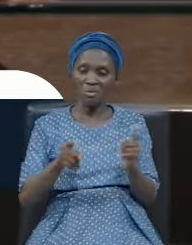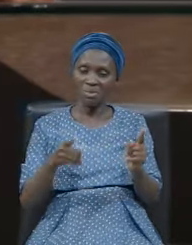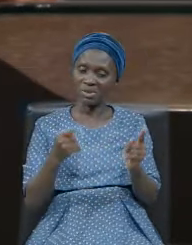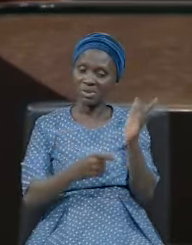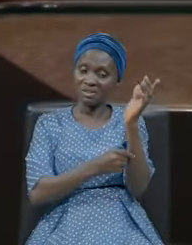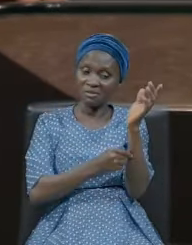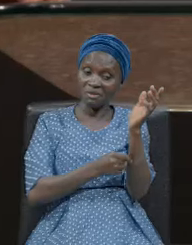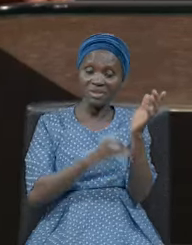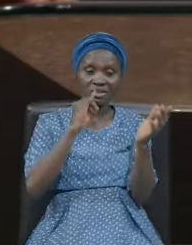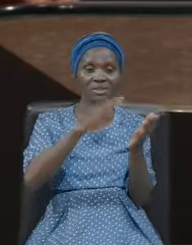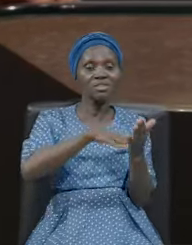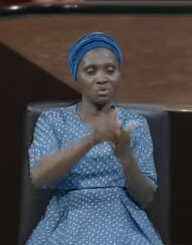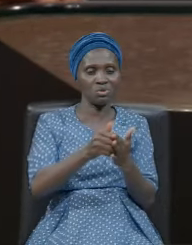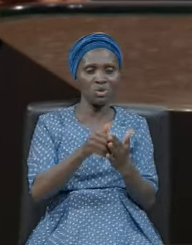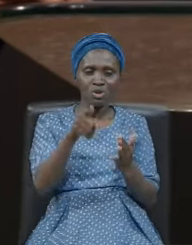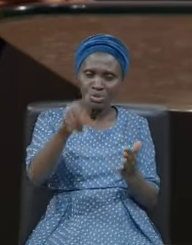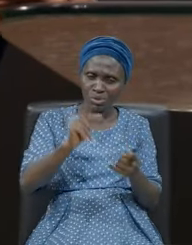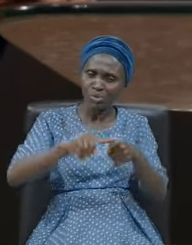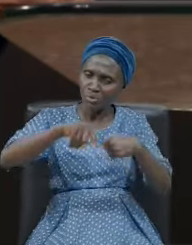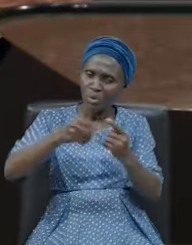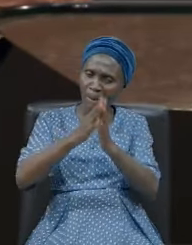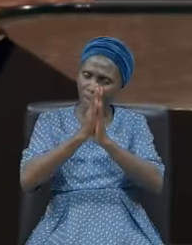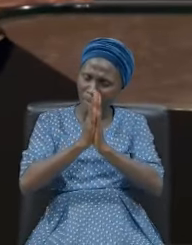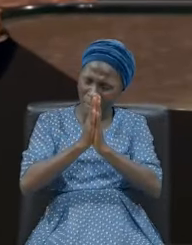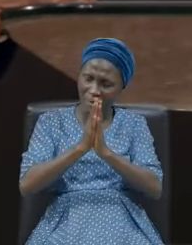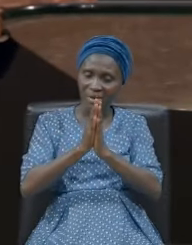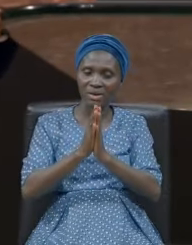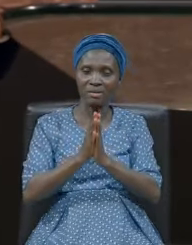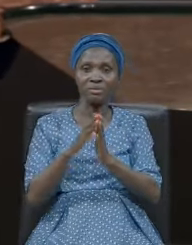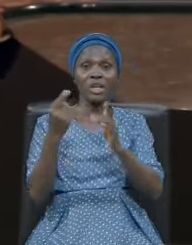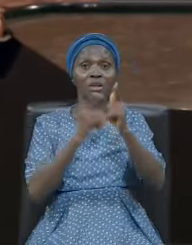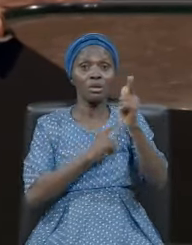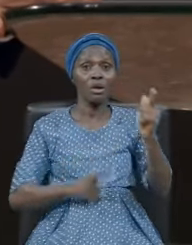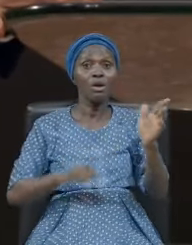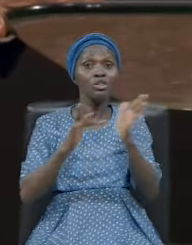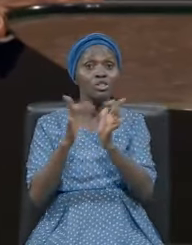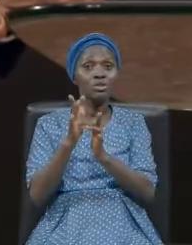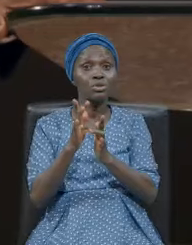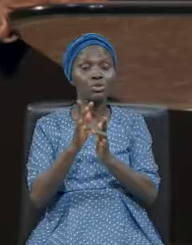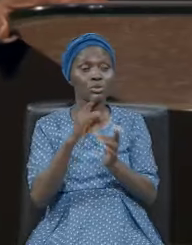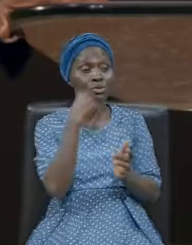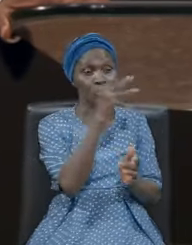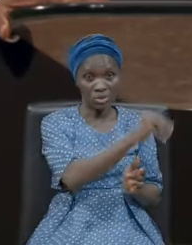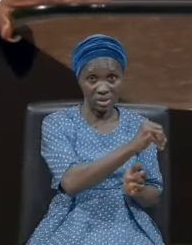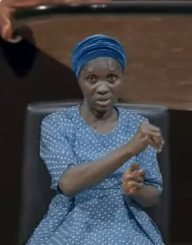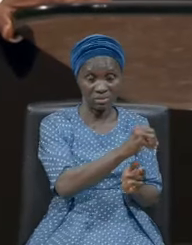to God in prayer. The Lord Jesus Christ told him,